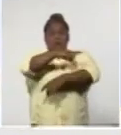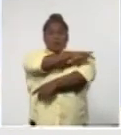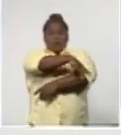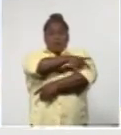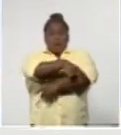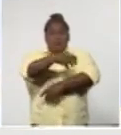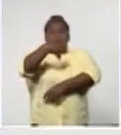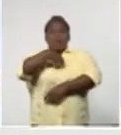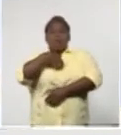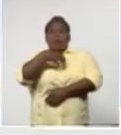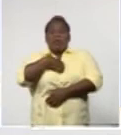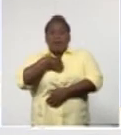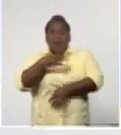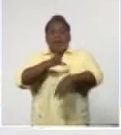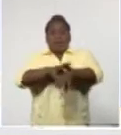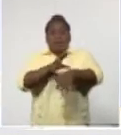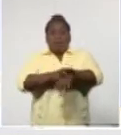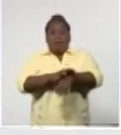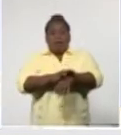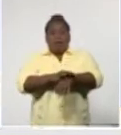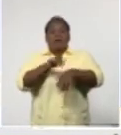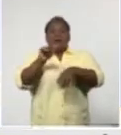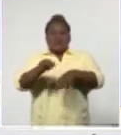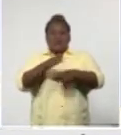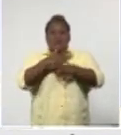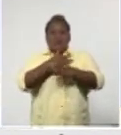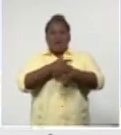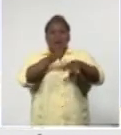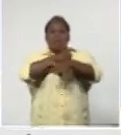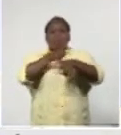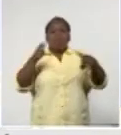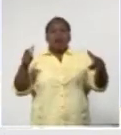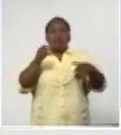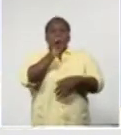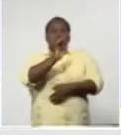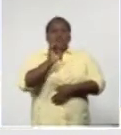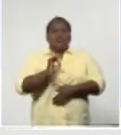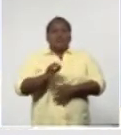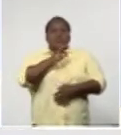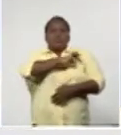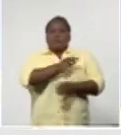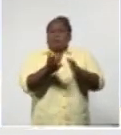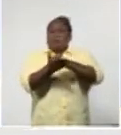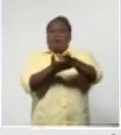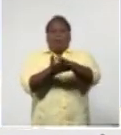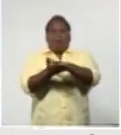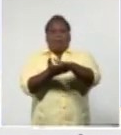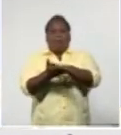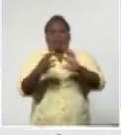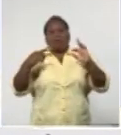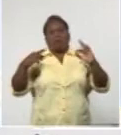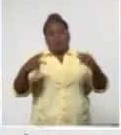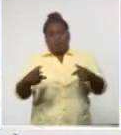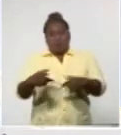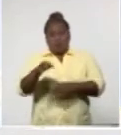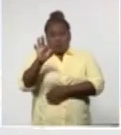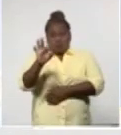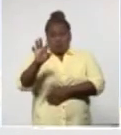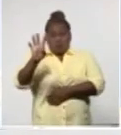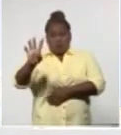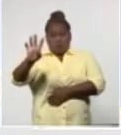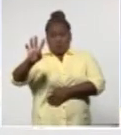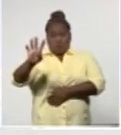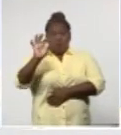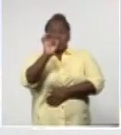entry into the country of people coming from other countries with transmission. All these factors lead to